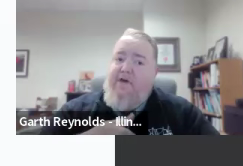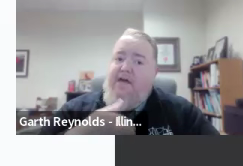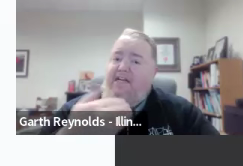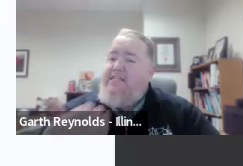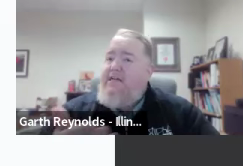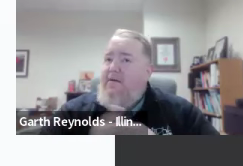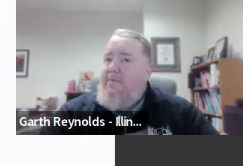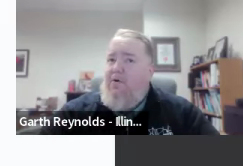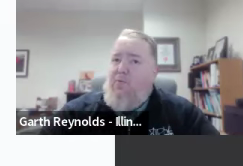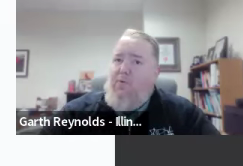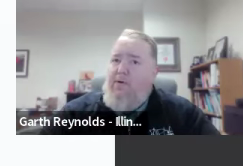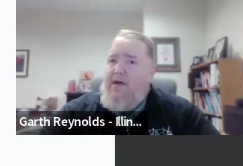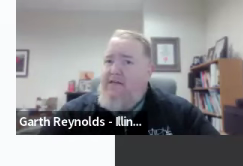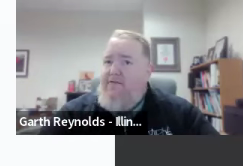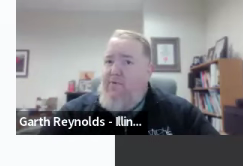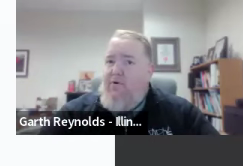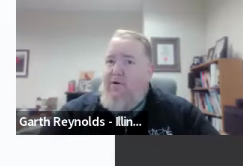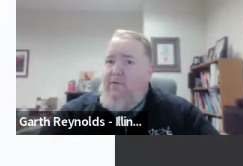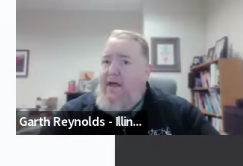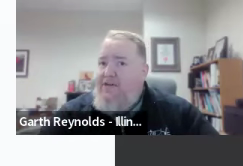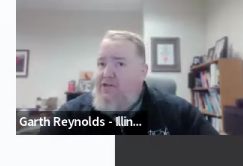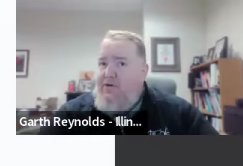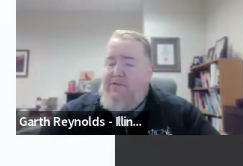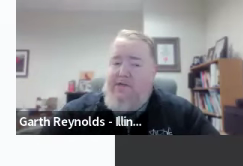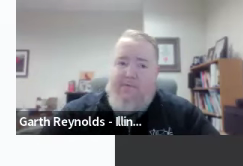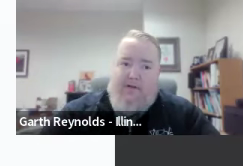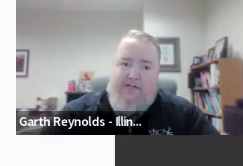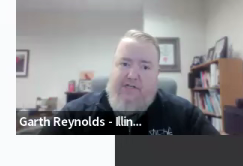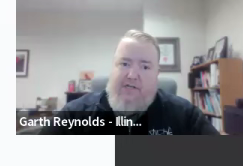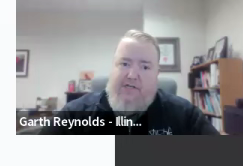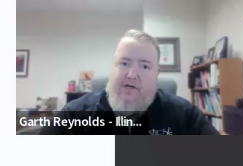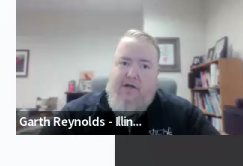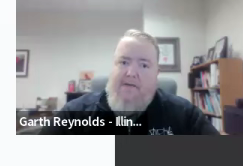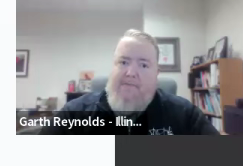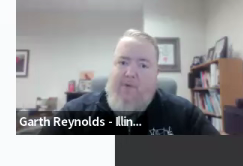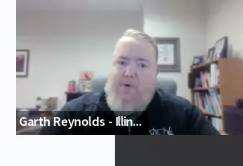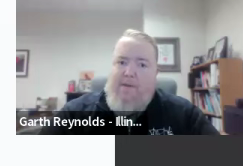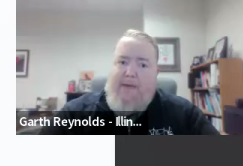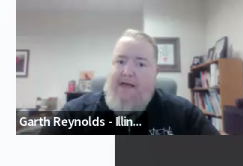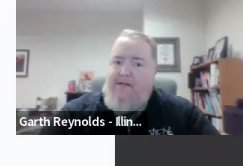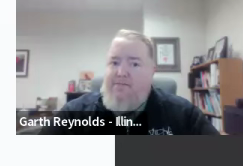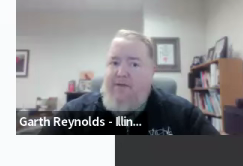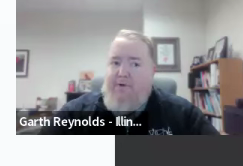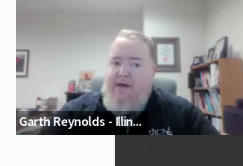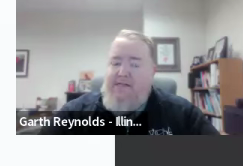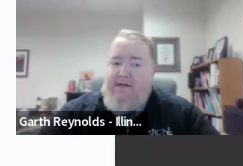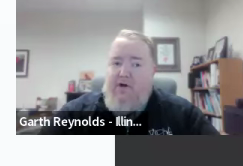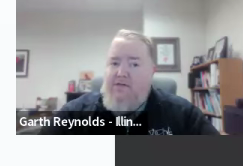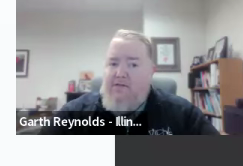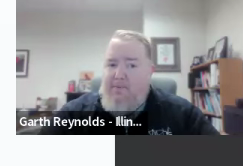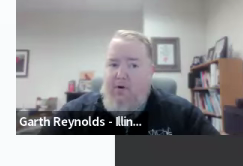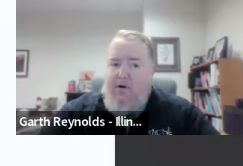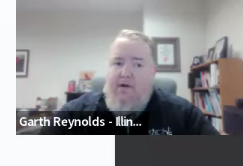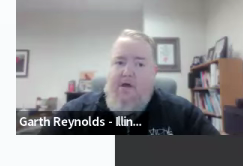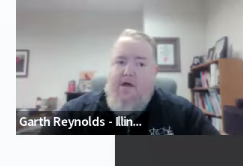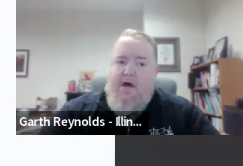advocate of, and extending upon what we were asking for with last year with similar legislation, that we want to ban spread pricing